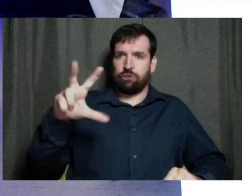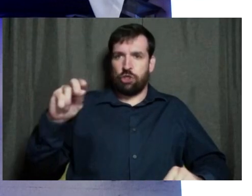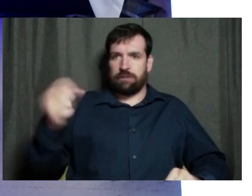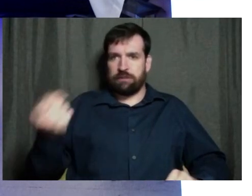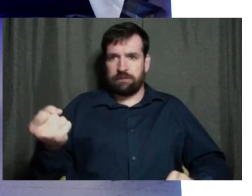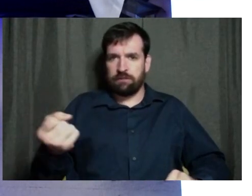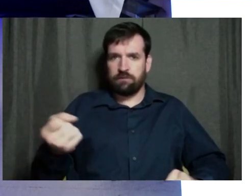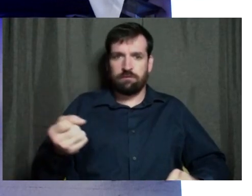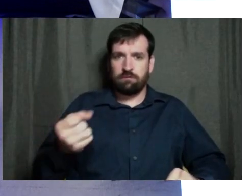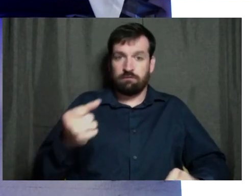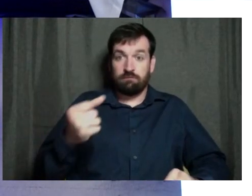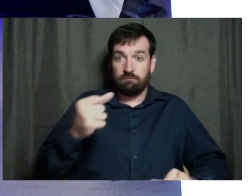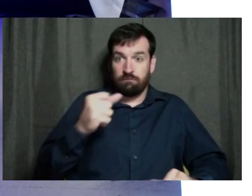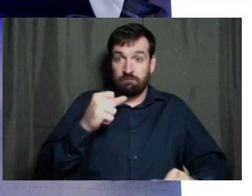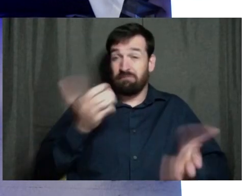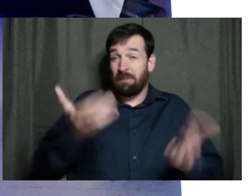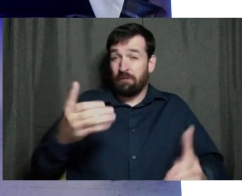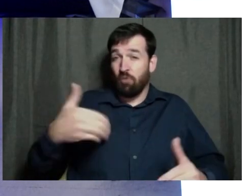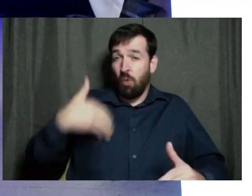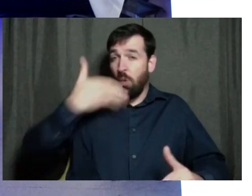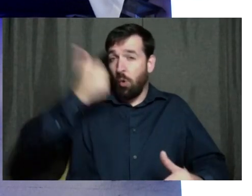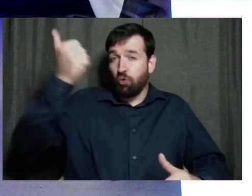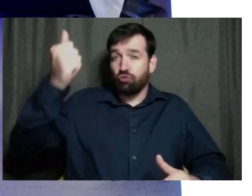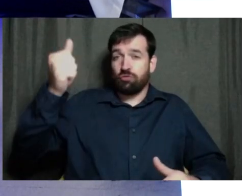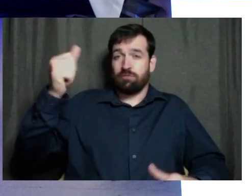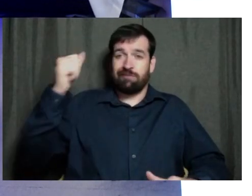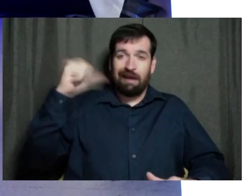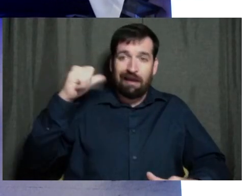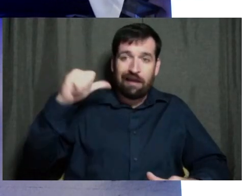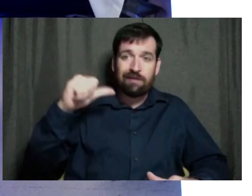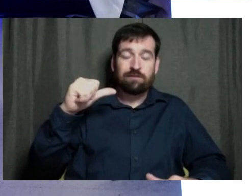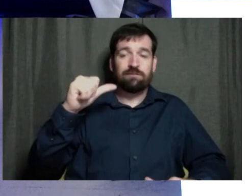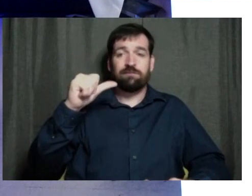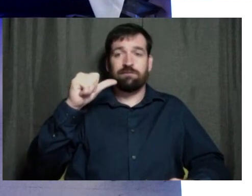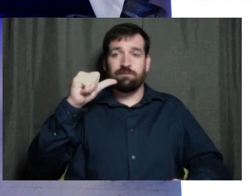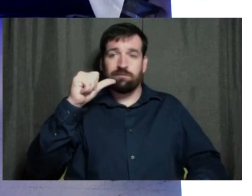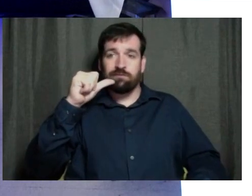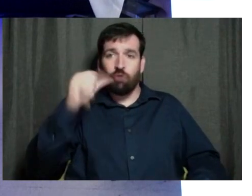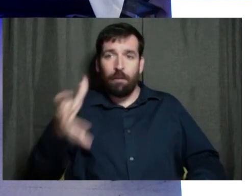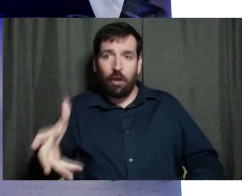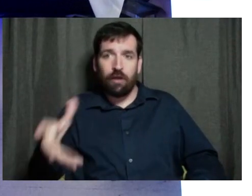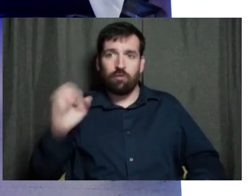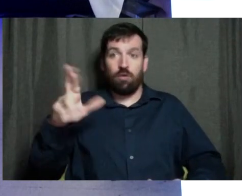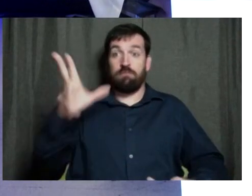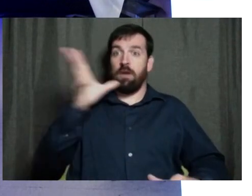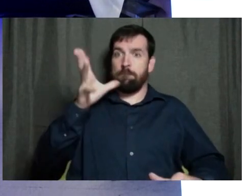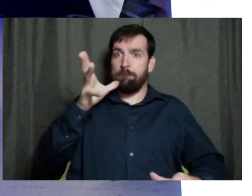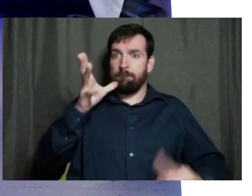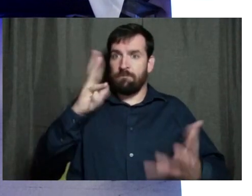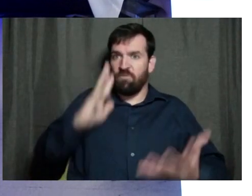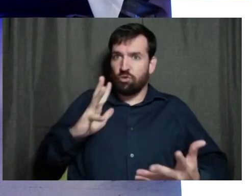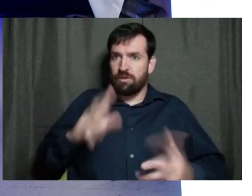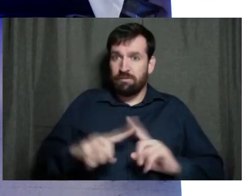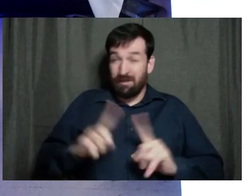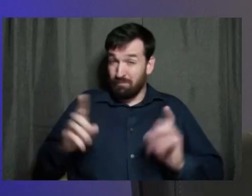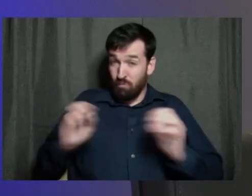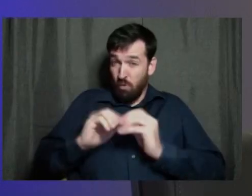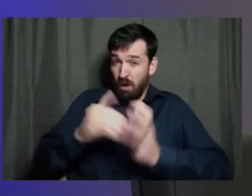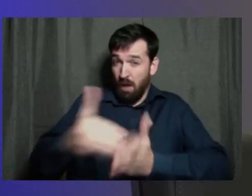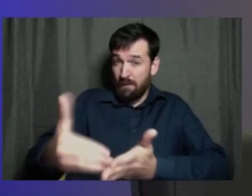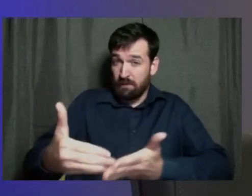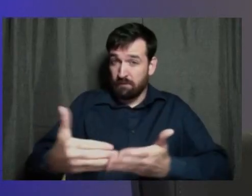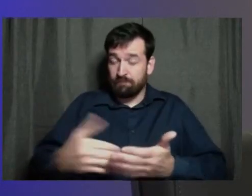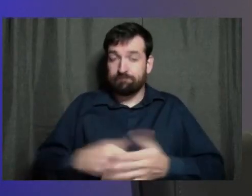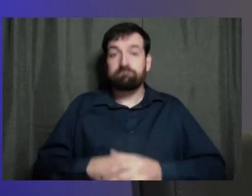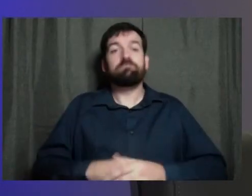your older aunt or your grandmother or unfortunately maybe a parent going through it, but you just don't hear about it. Is it more common? So we know